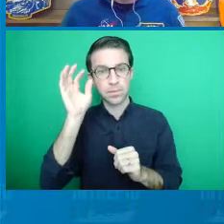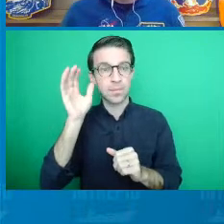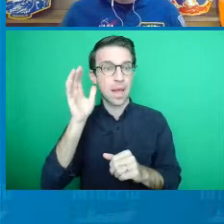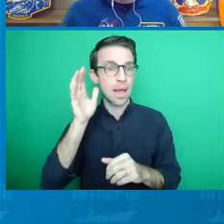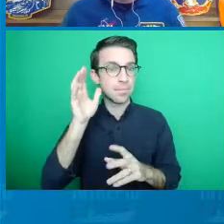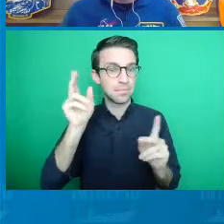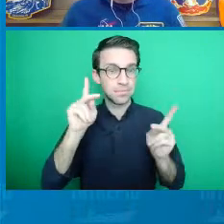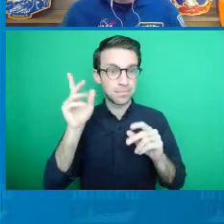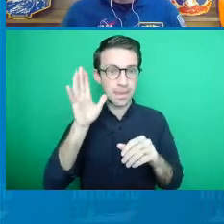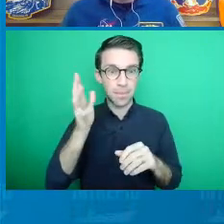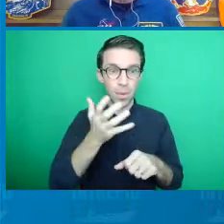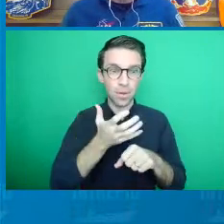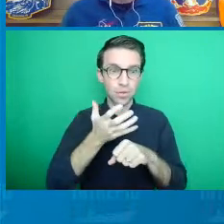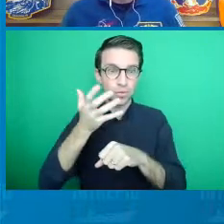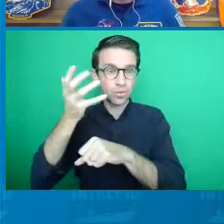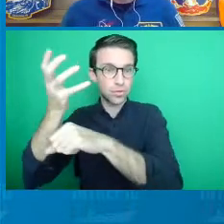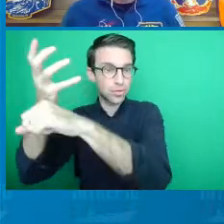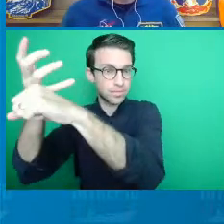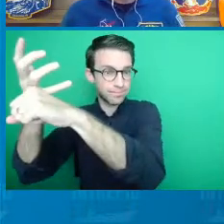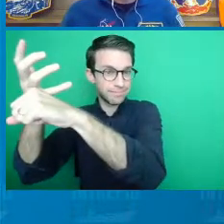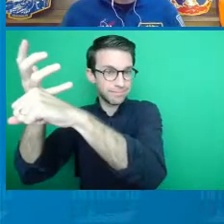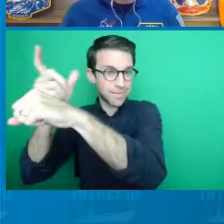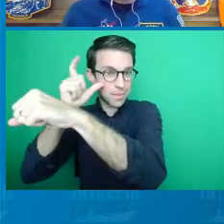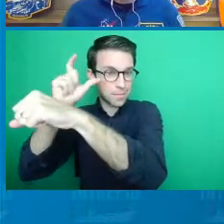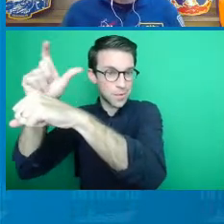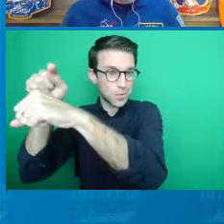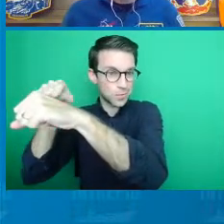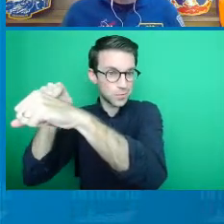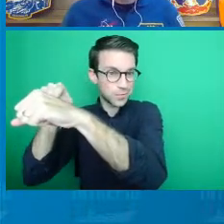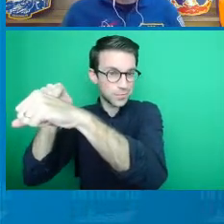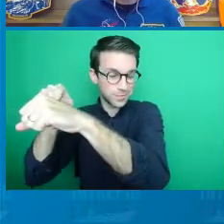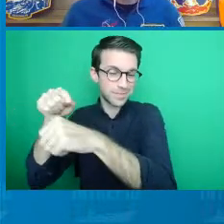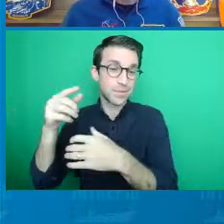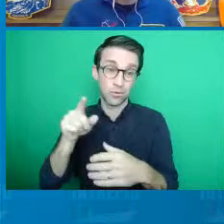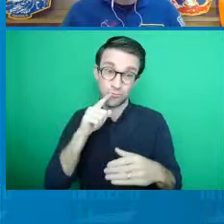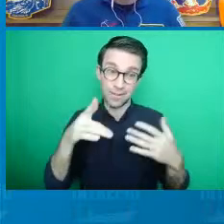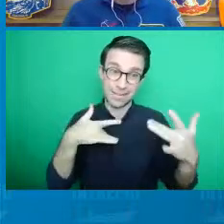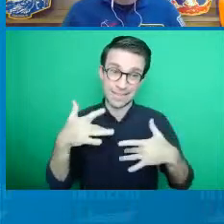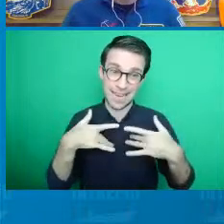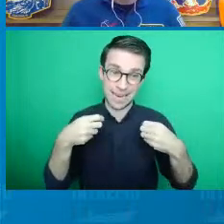moon, and it's really exciting opportunities for exploration to come. Next.